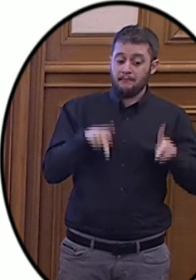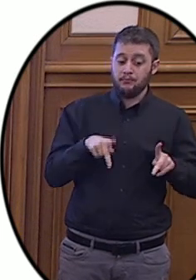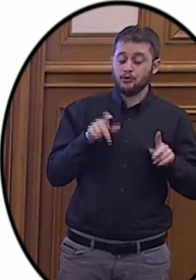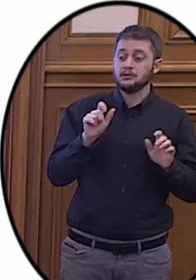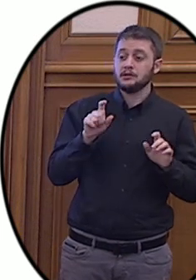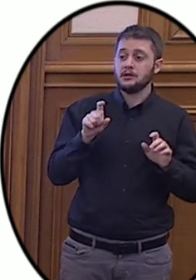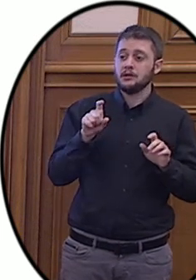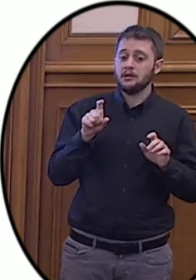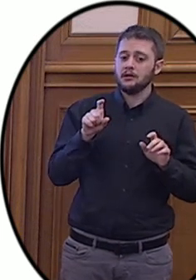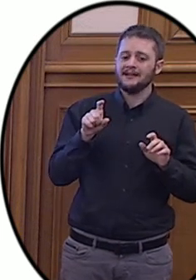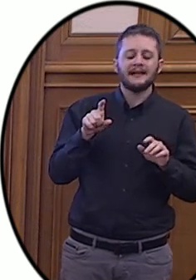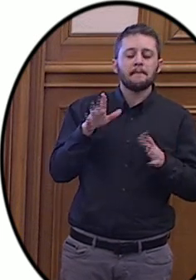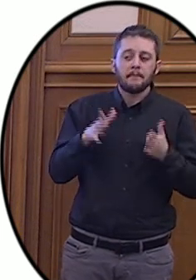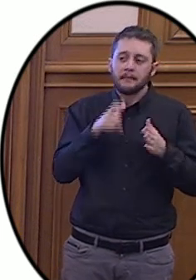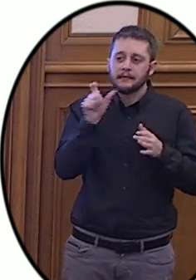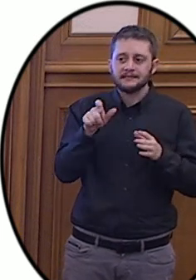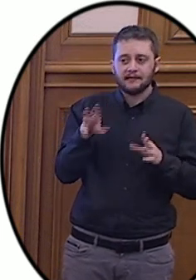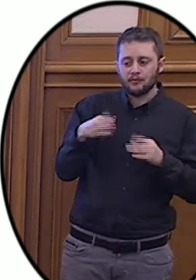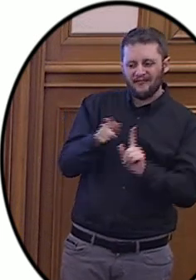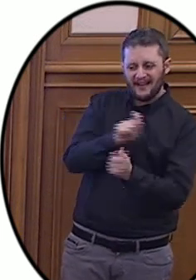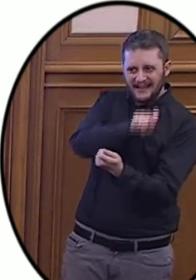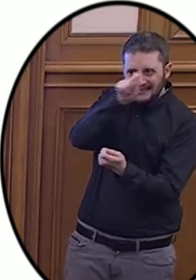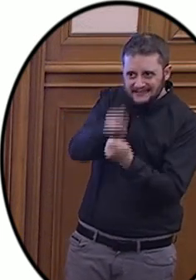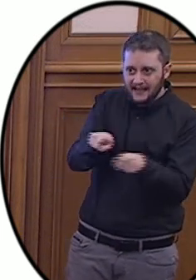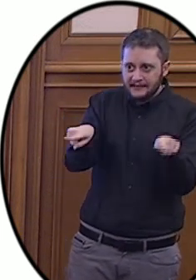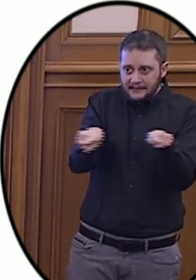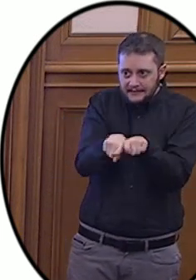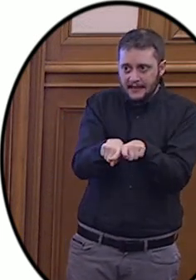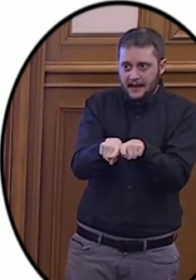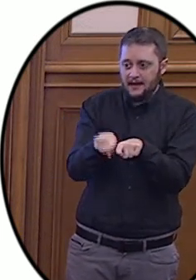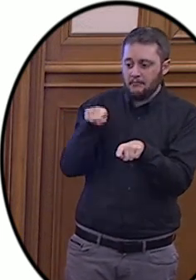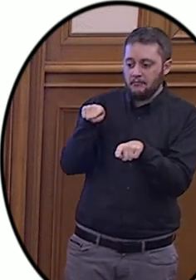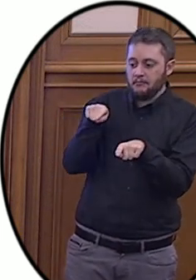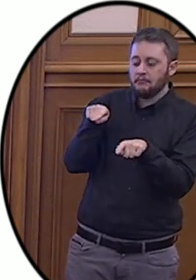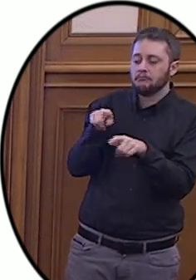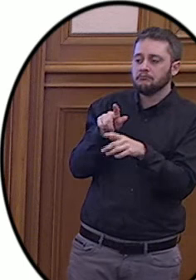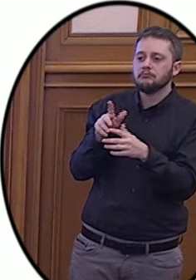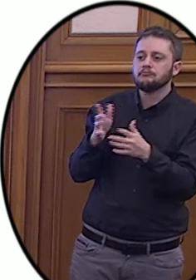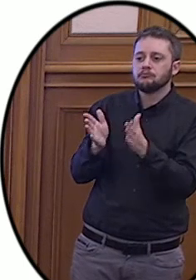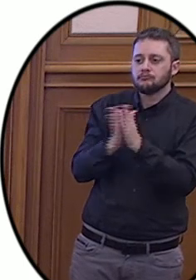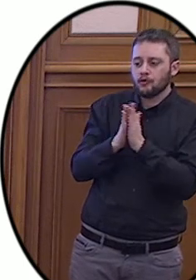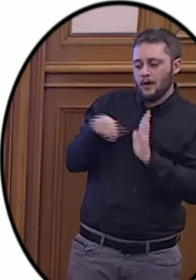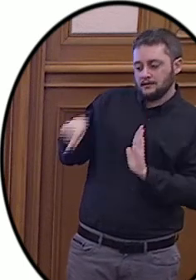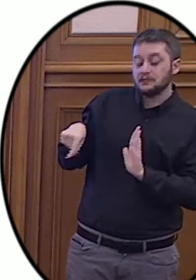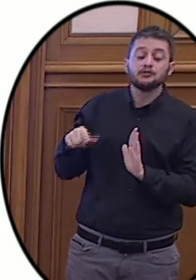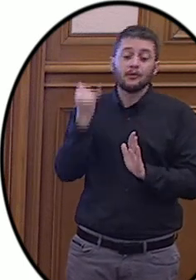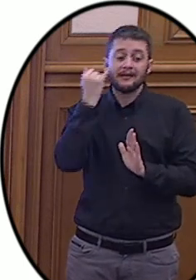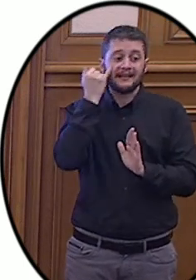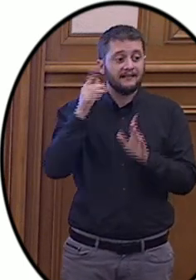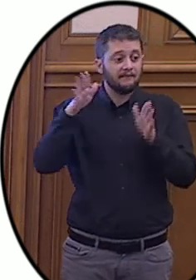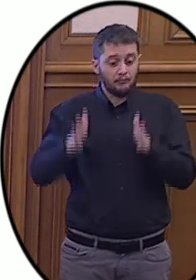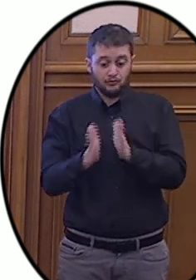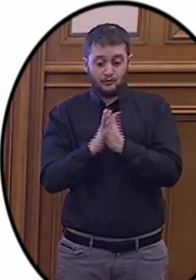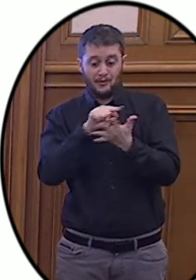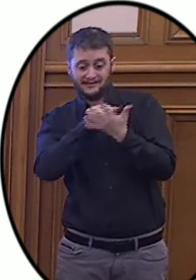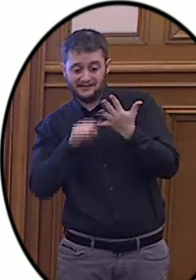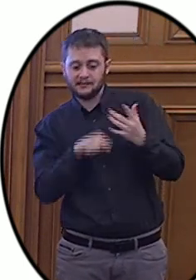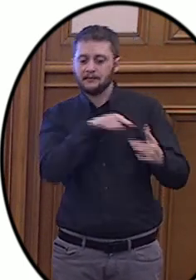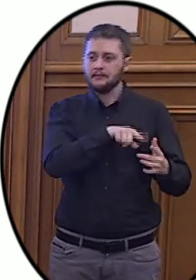the accommodation as requested if there is an alternative that would meet the tenant or applicant's needs.